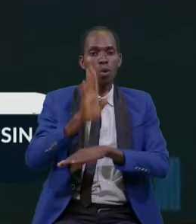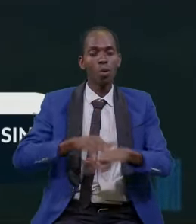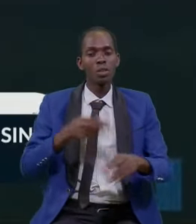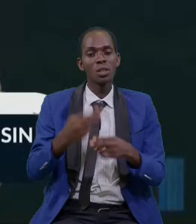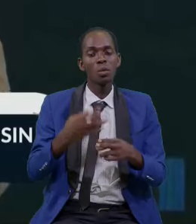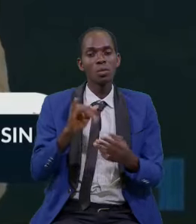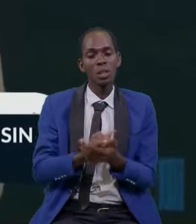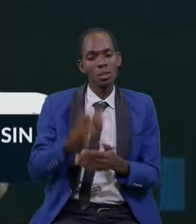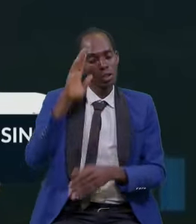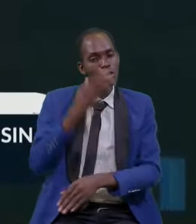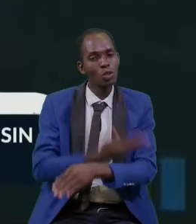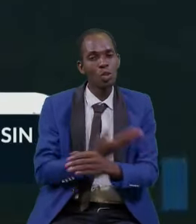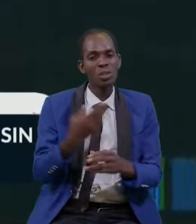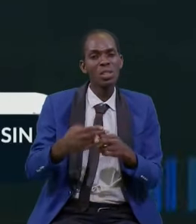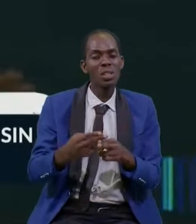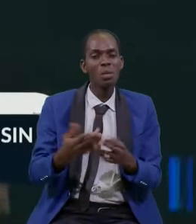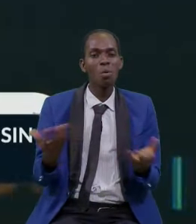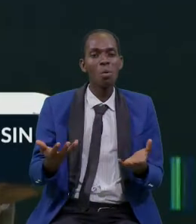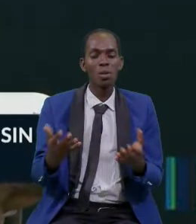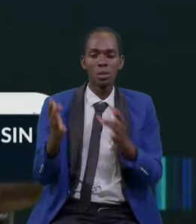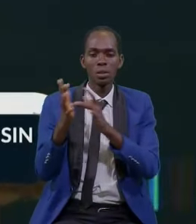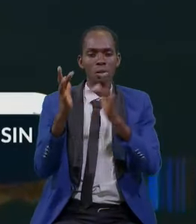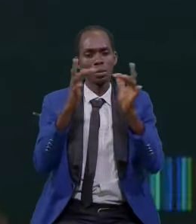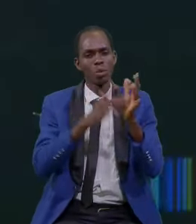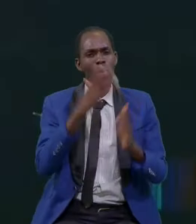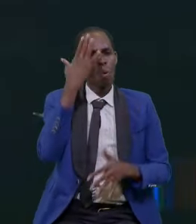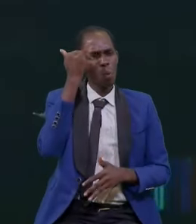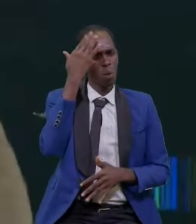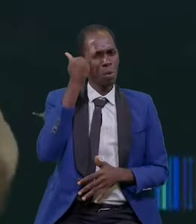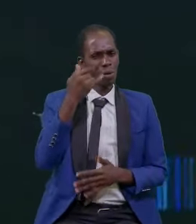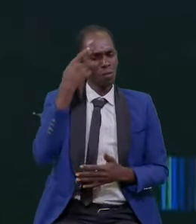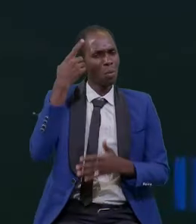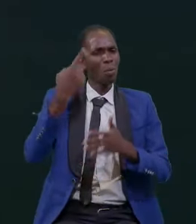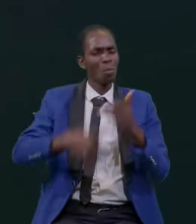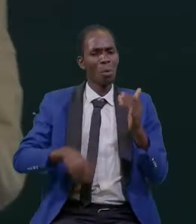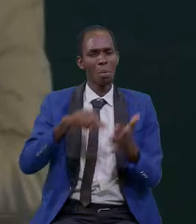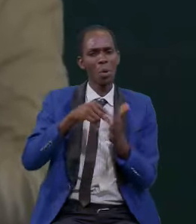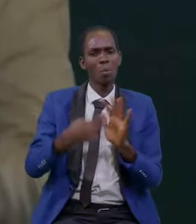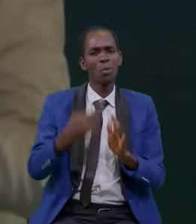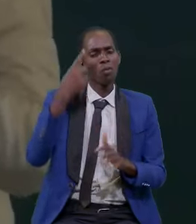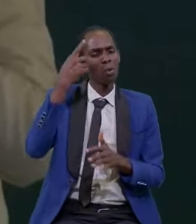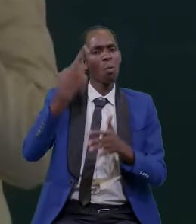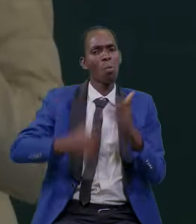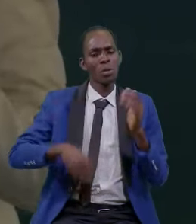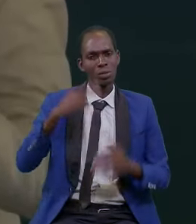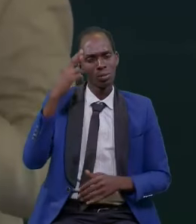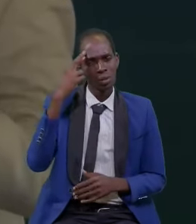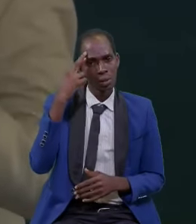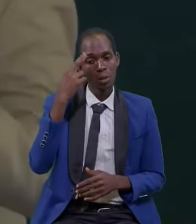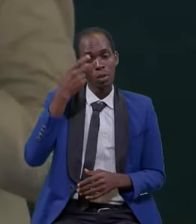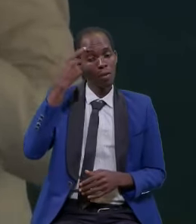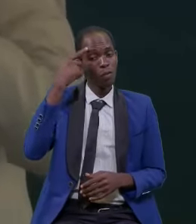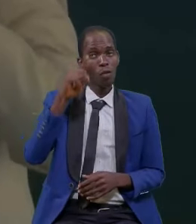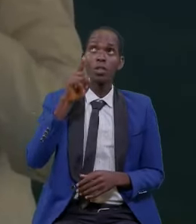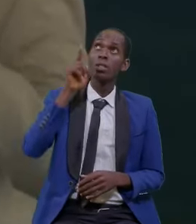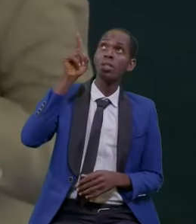Jesus. Why? For what purpose? For what reason? What is he coming to do? For he shall